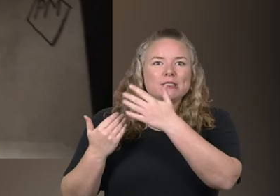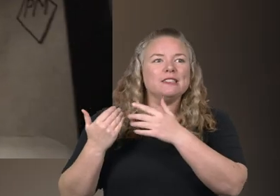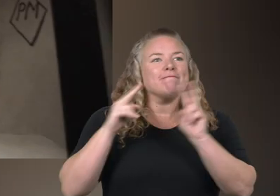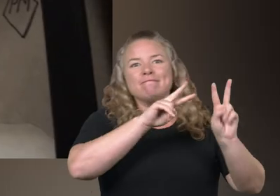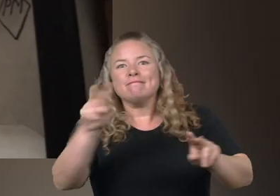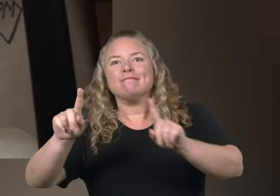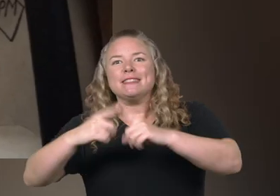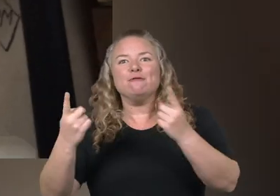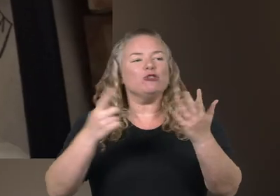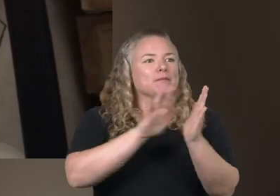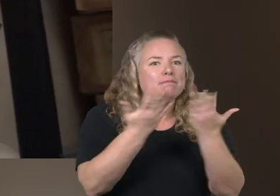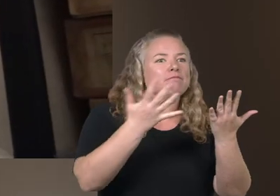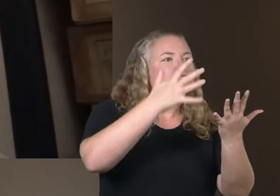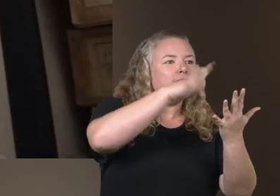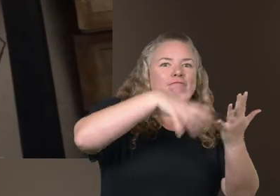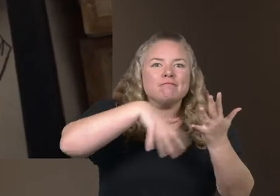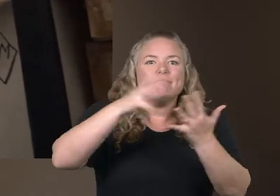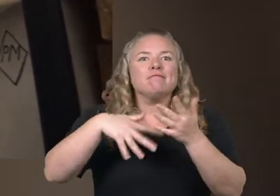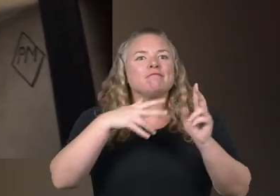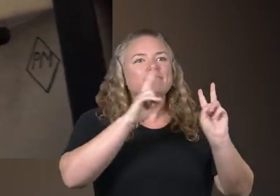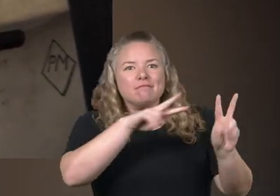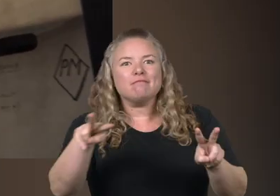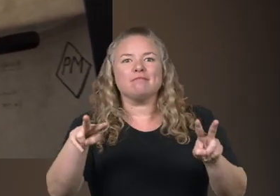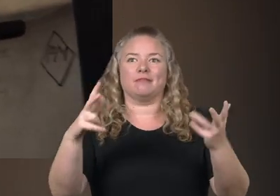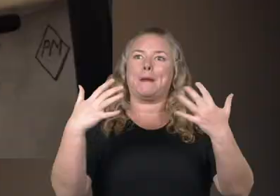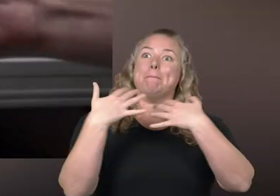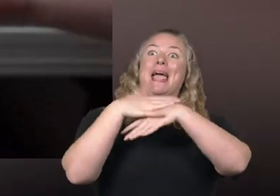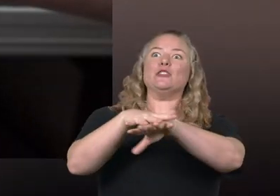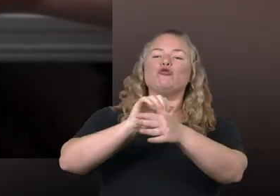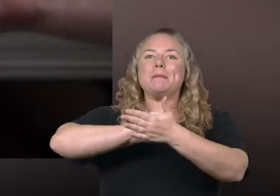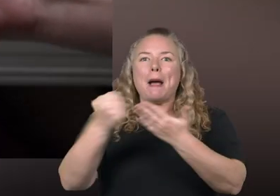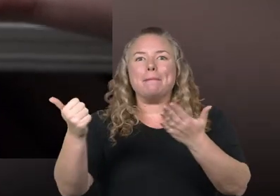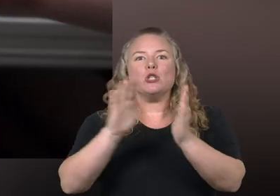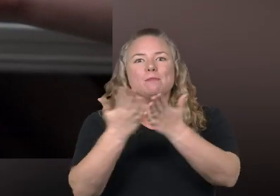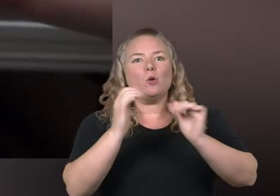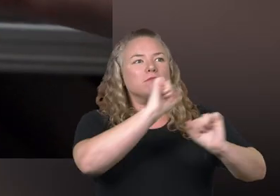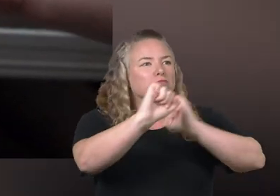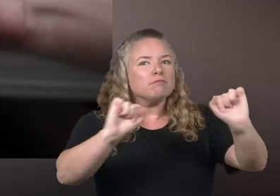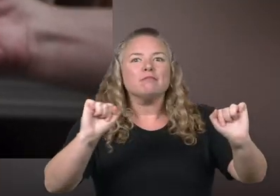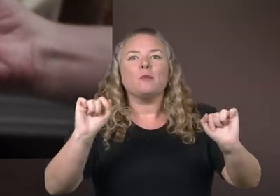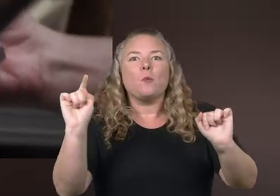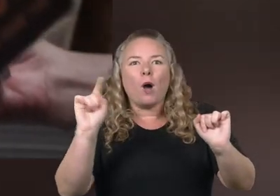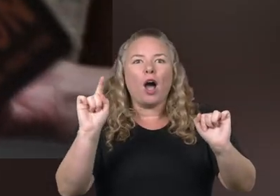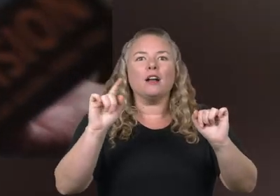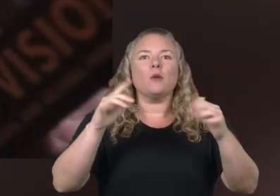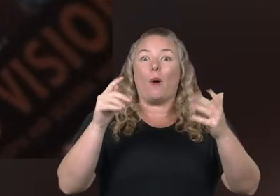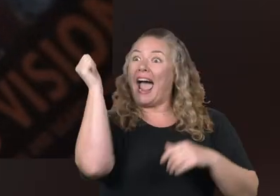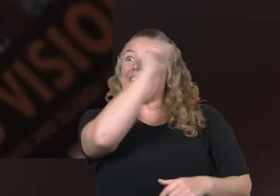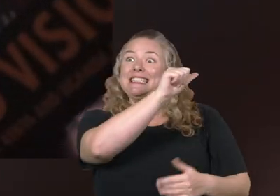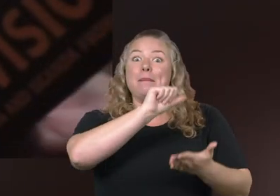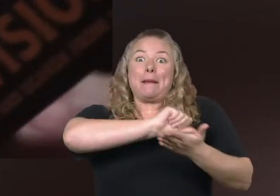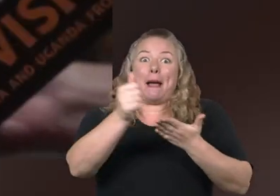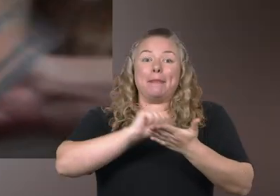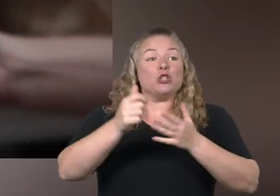an art historian, you go to the texts that are published by mainstream publishers